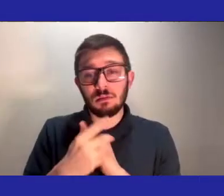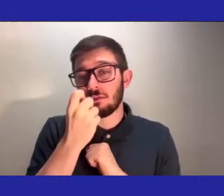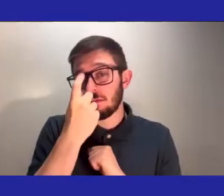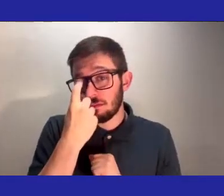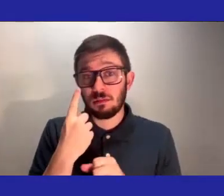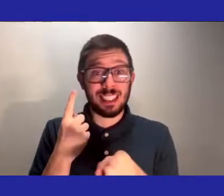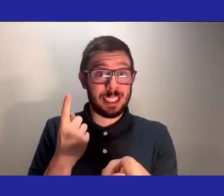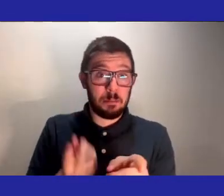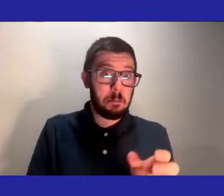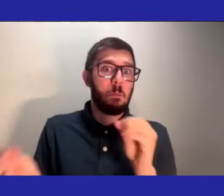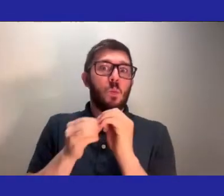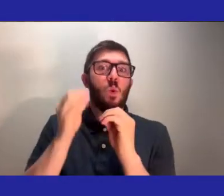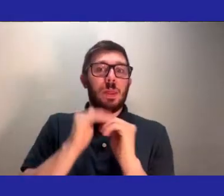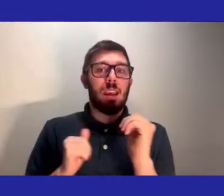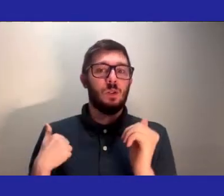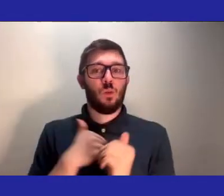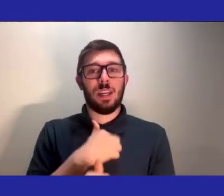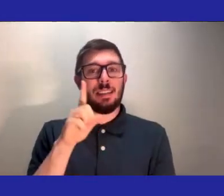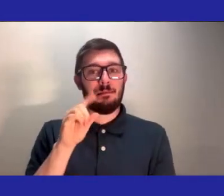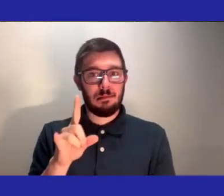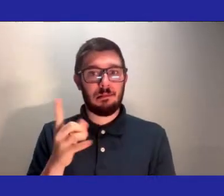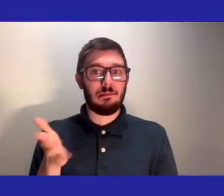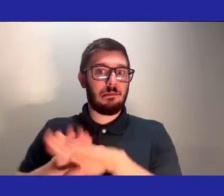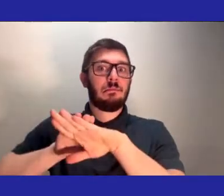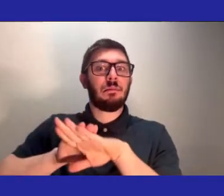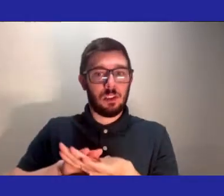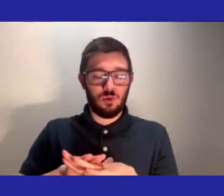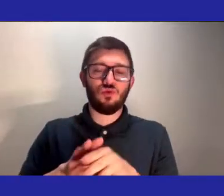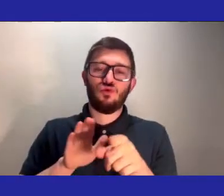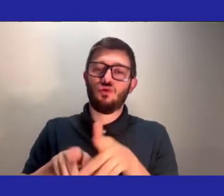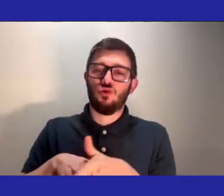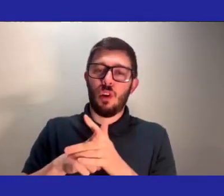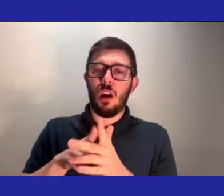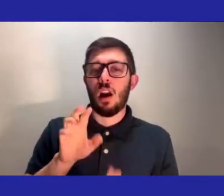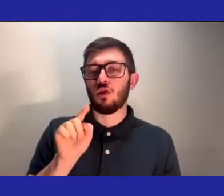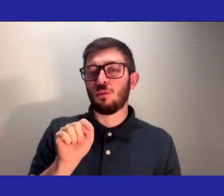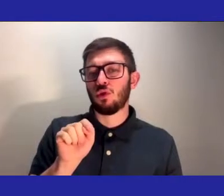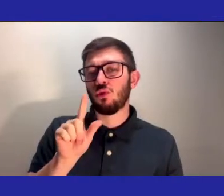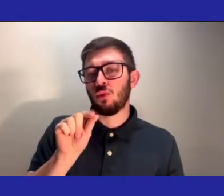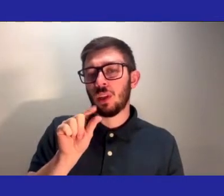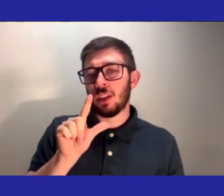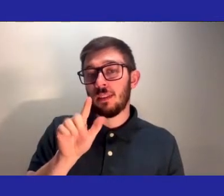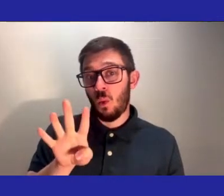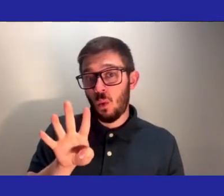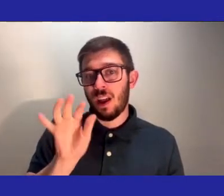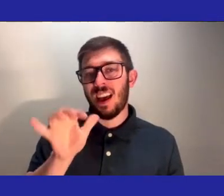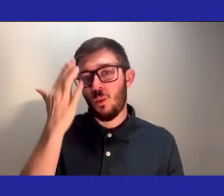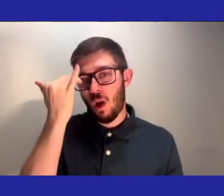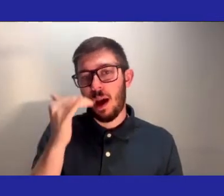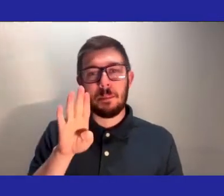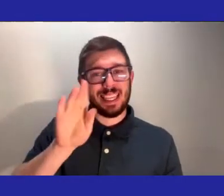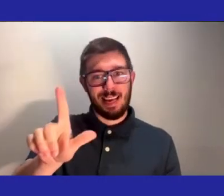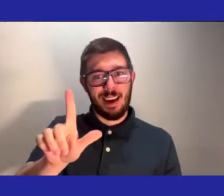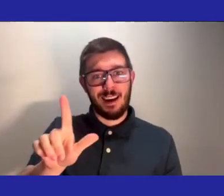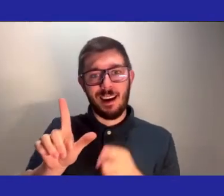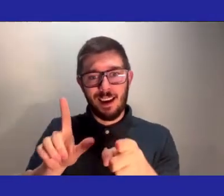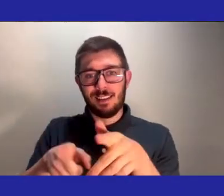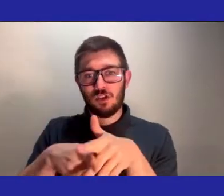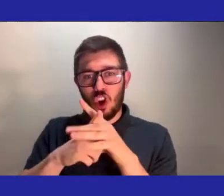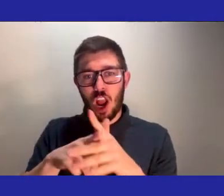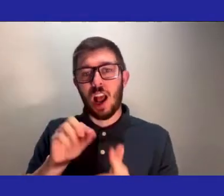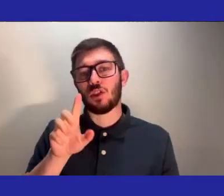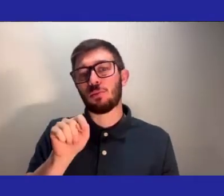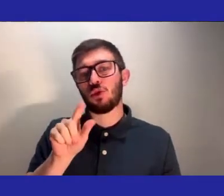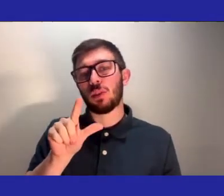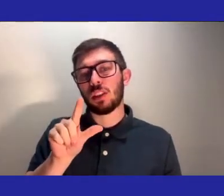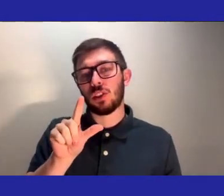that contract started in October of 2024. So that's why I started the baseline here at October 2024. Even with that, you can